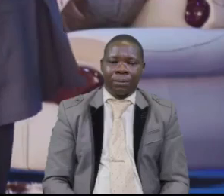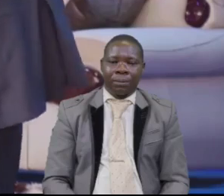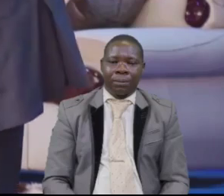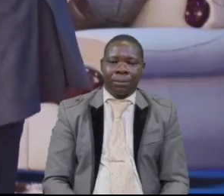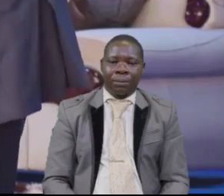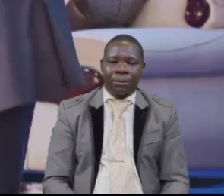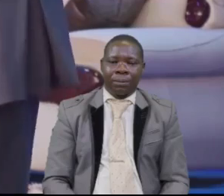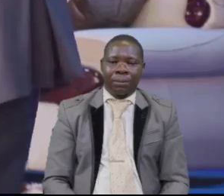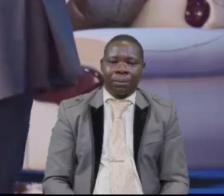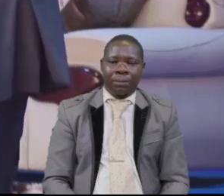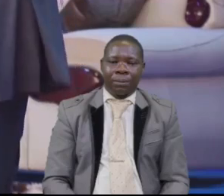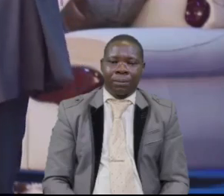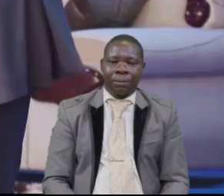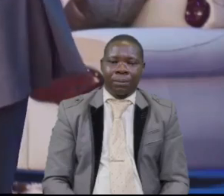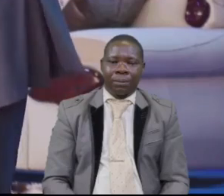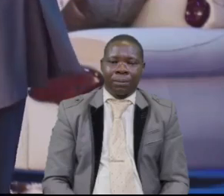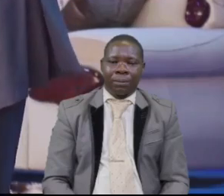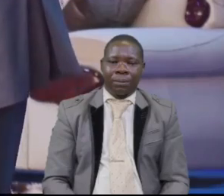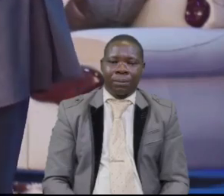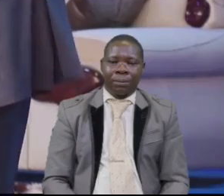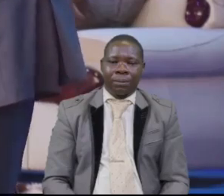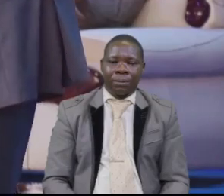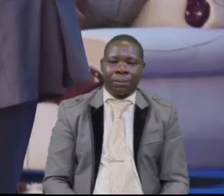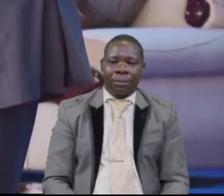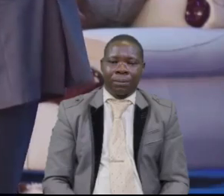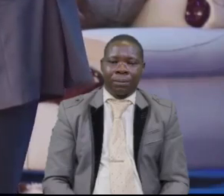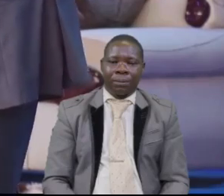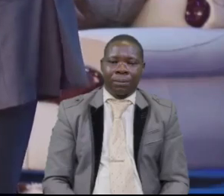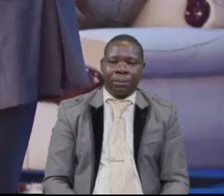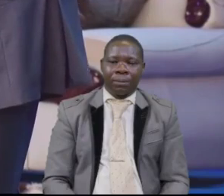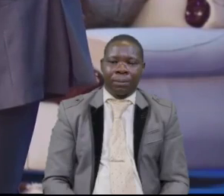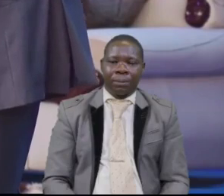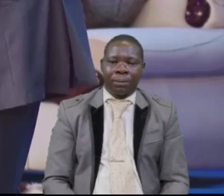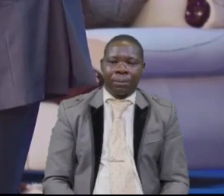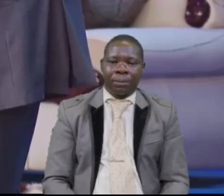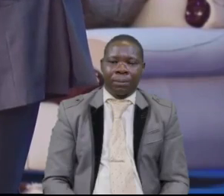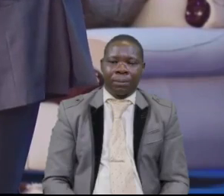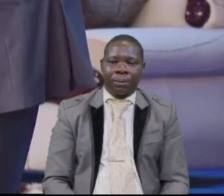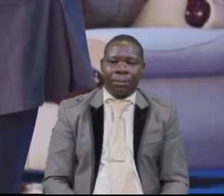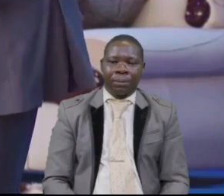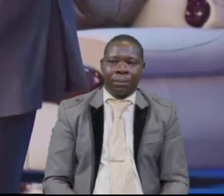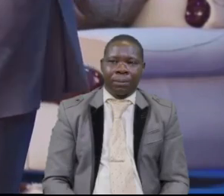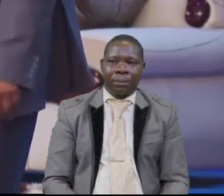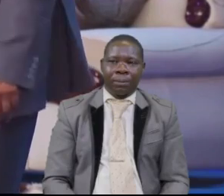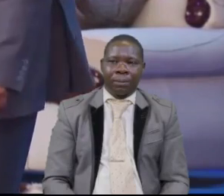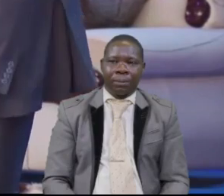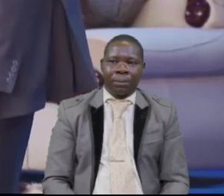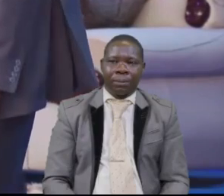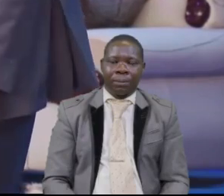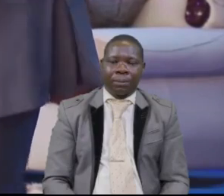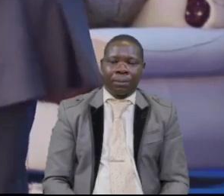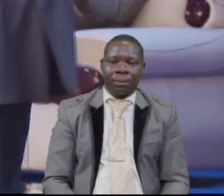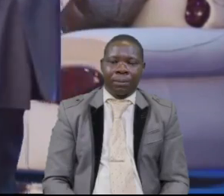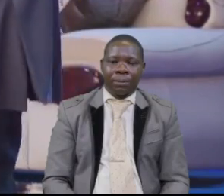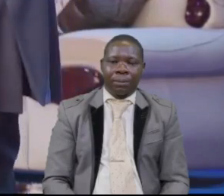will do exploits number 11 is refocusing on Shining Star Pass forever and